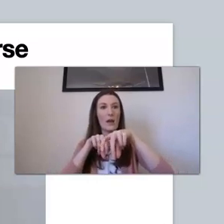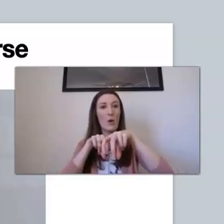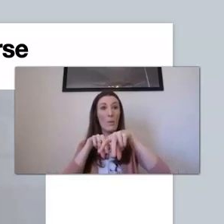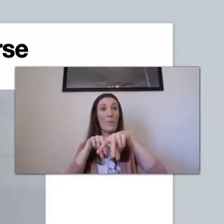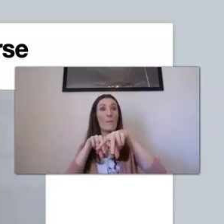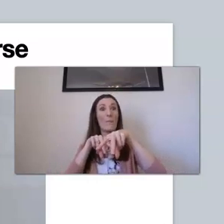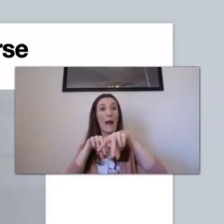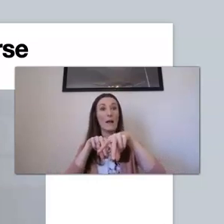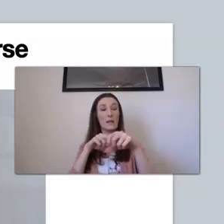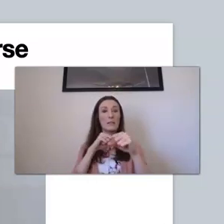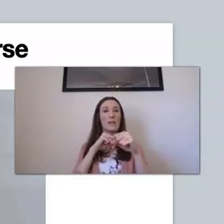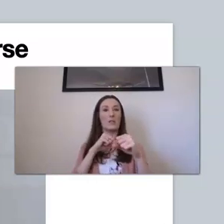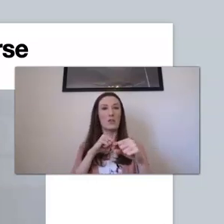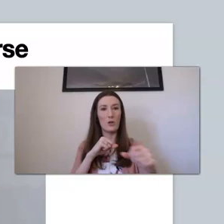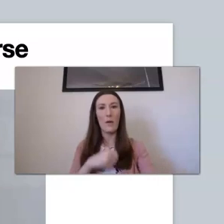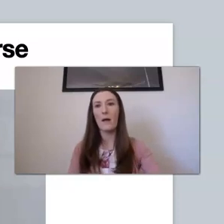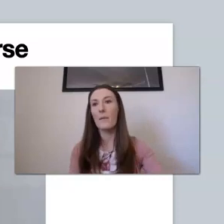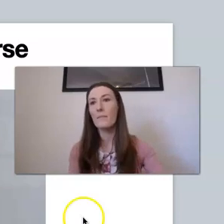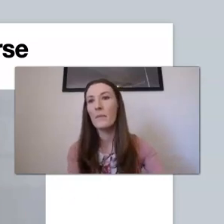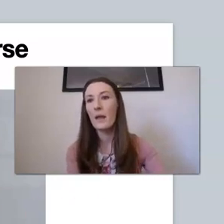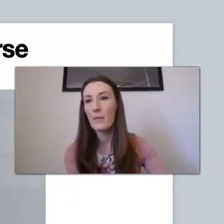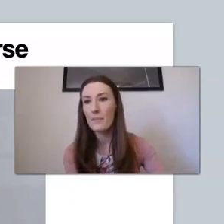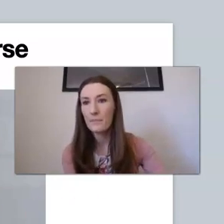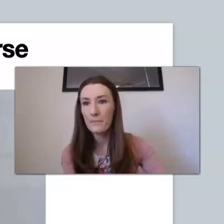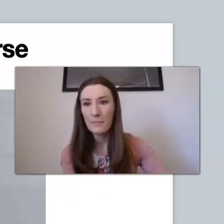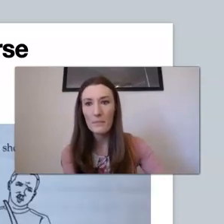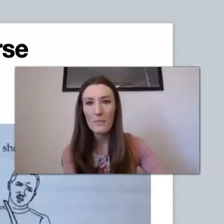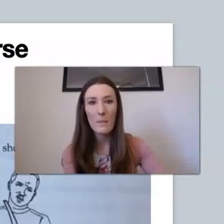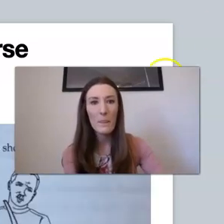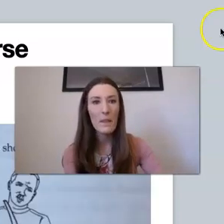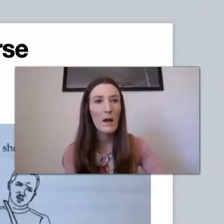you kind of go back because it jerks you back. Okay.